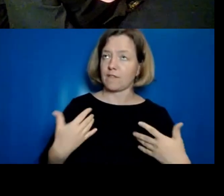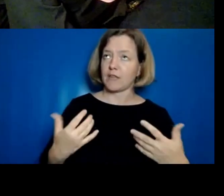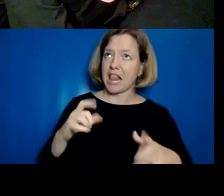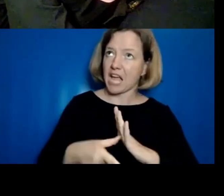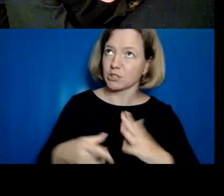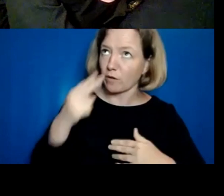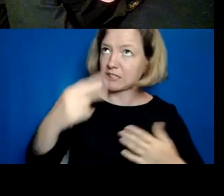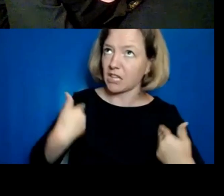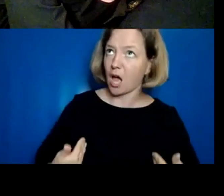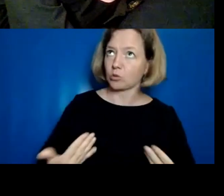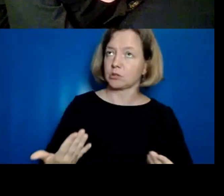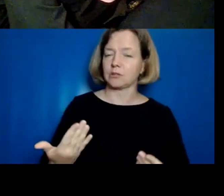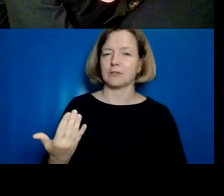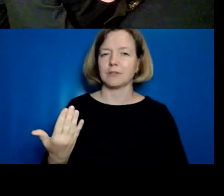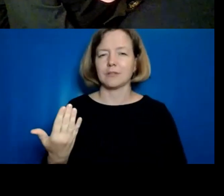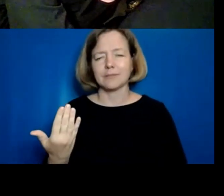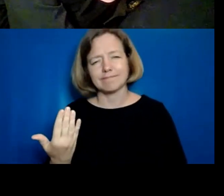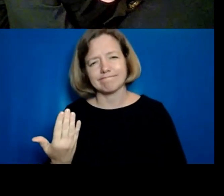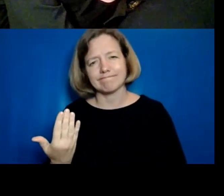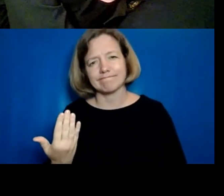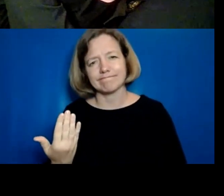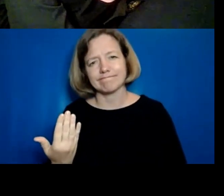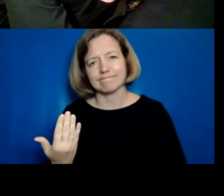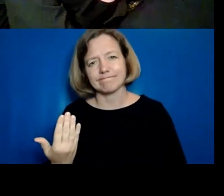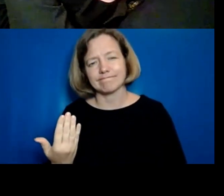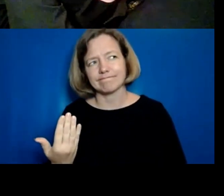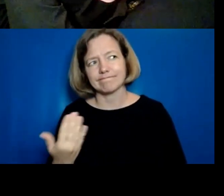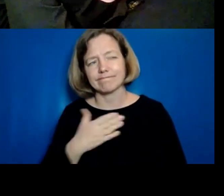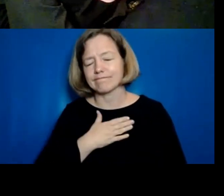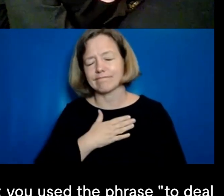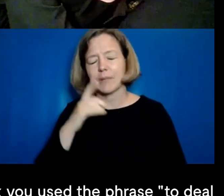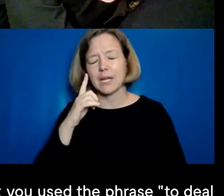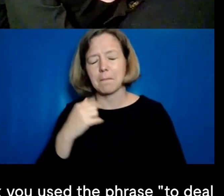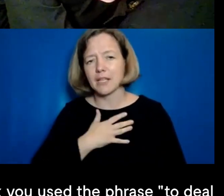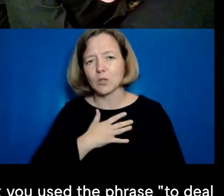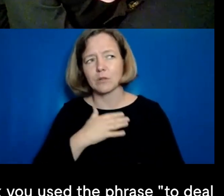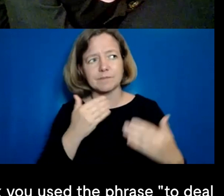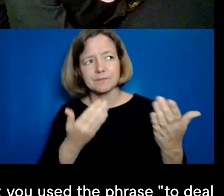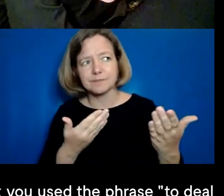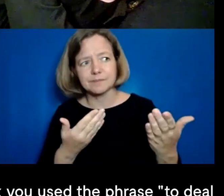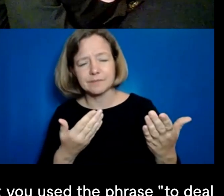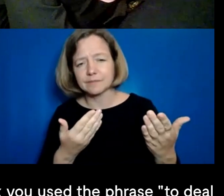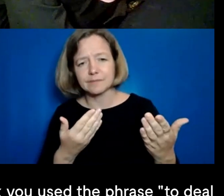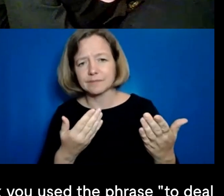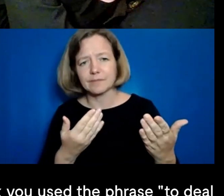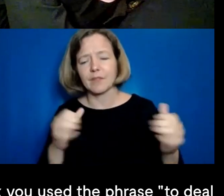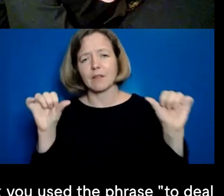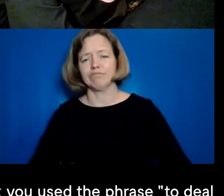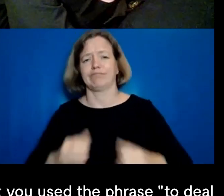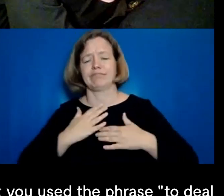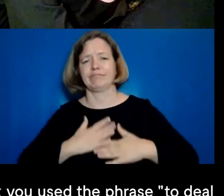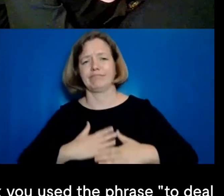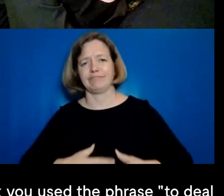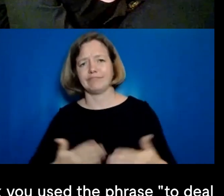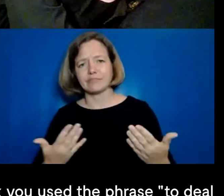And it's, in my opinion, it's so unsustainable. So I think not the answer,